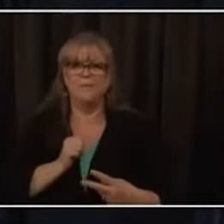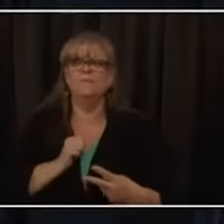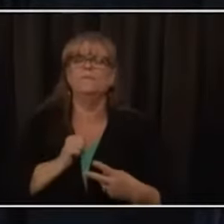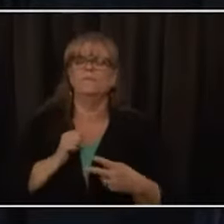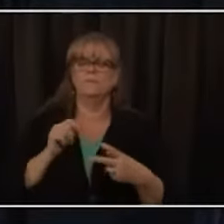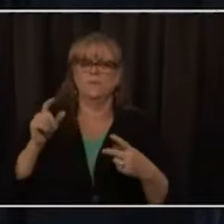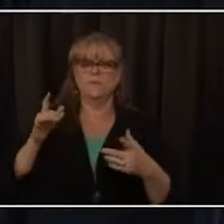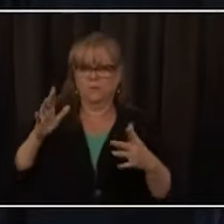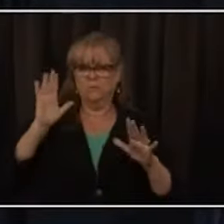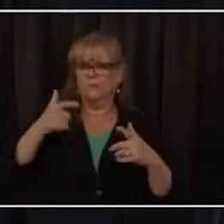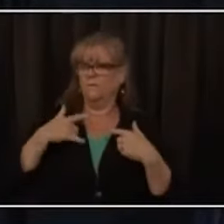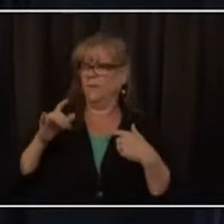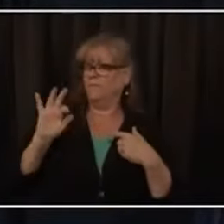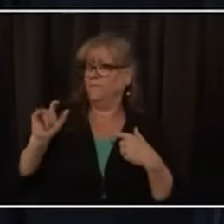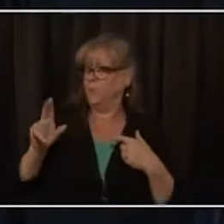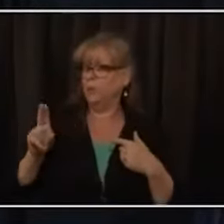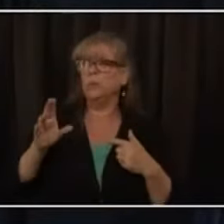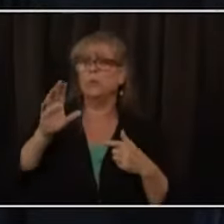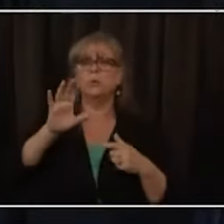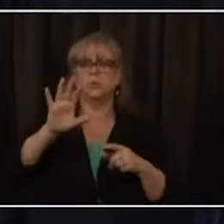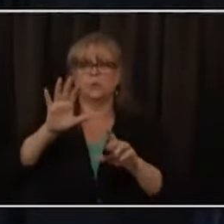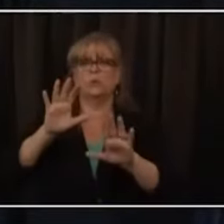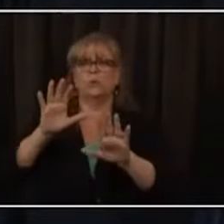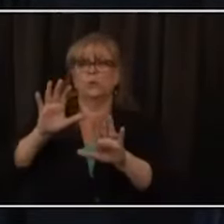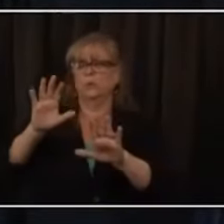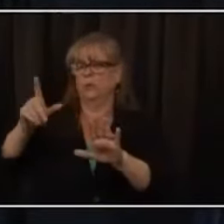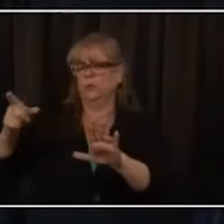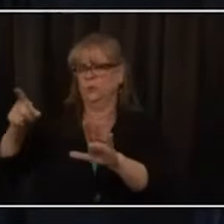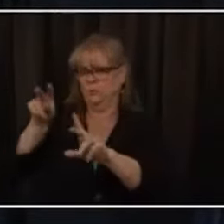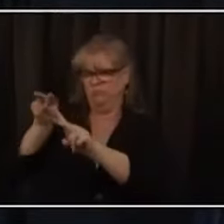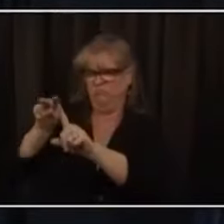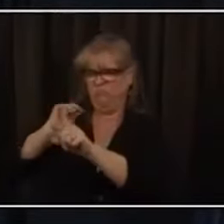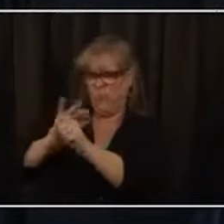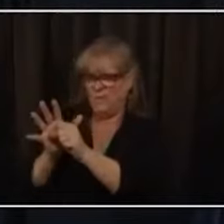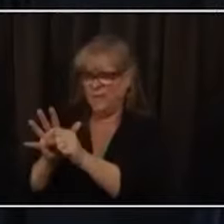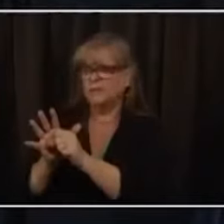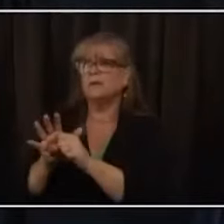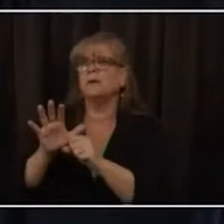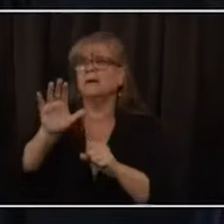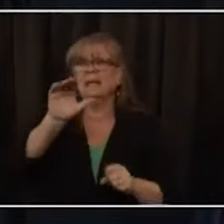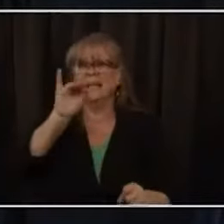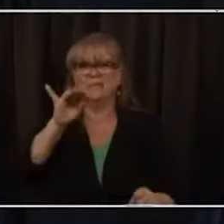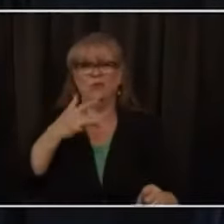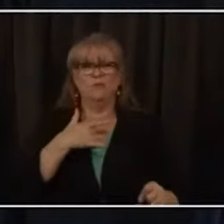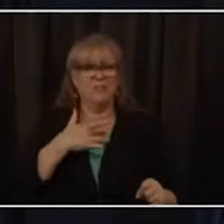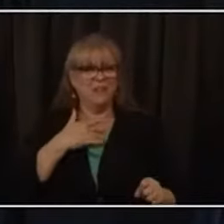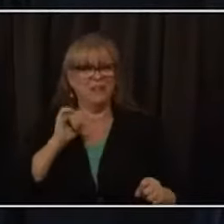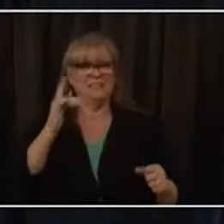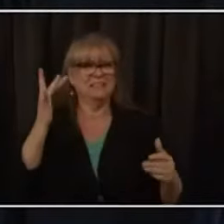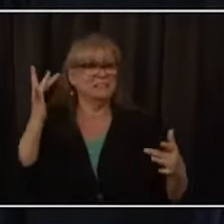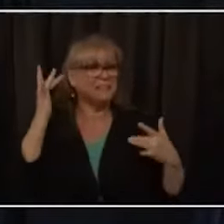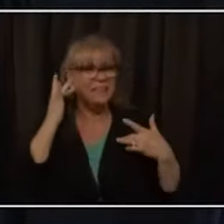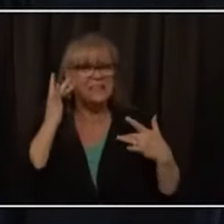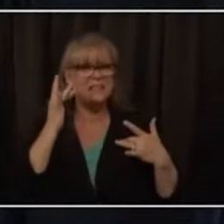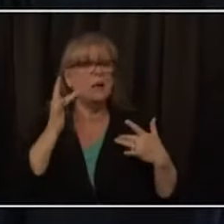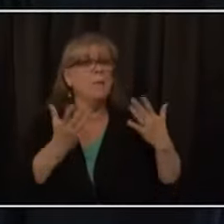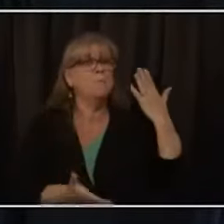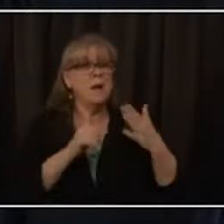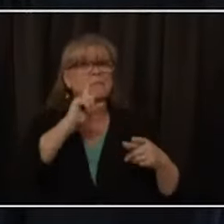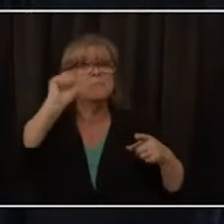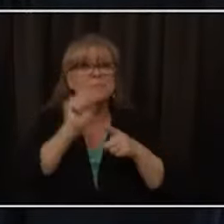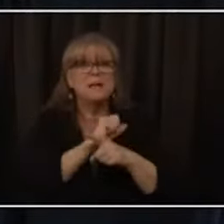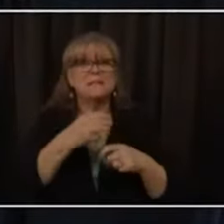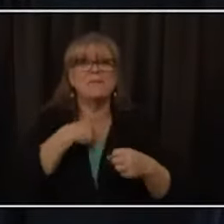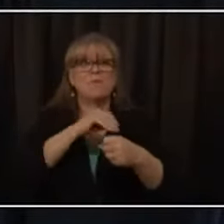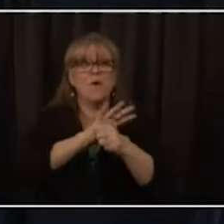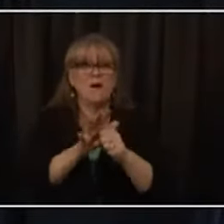So until you know it's not COVID, just assume you do have COVID. And please don't go out or associate with others.